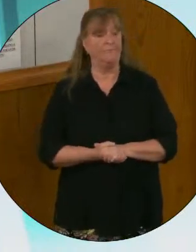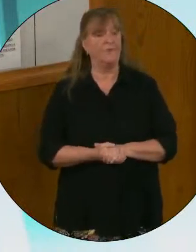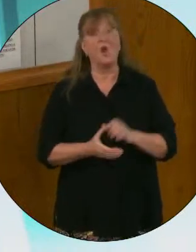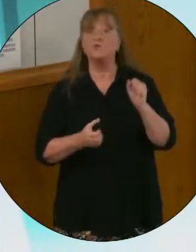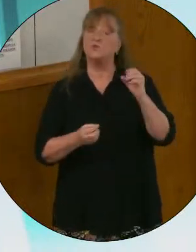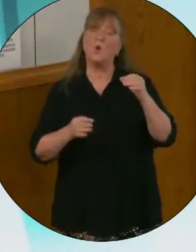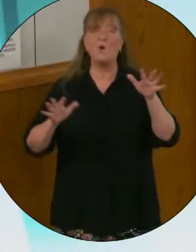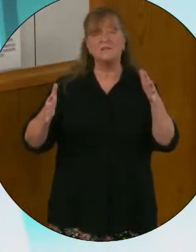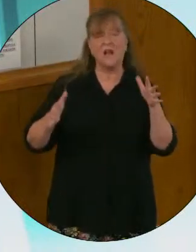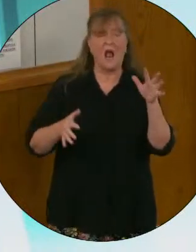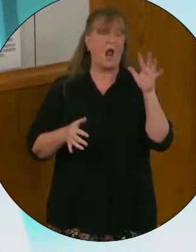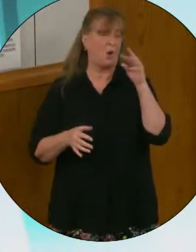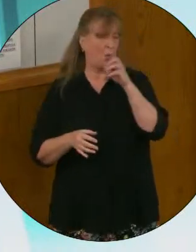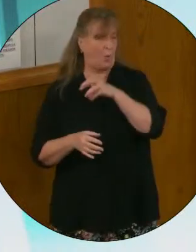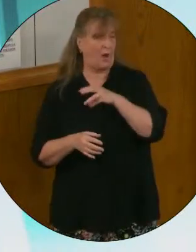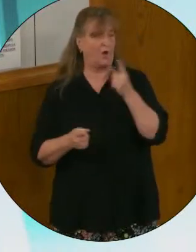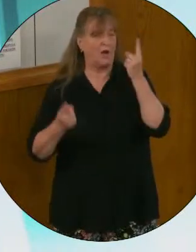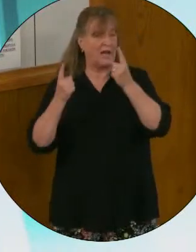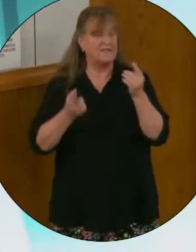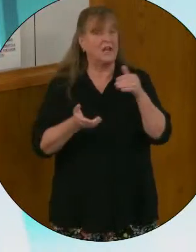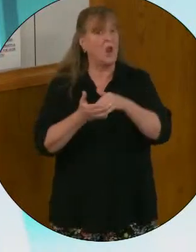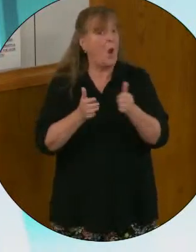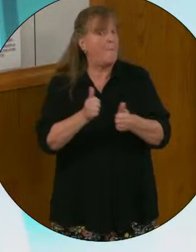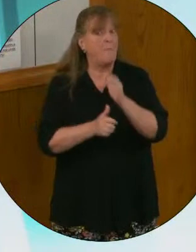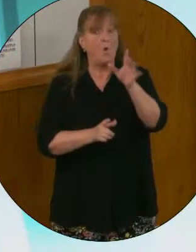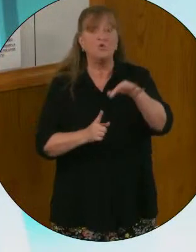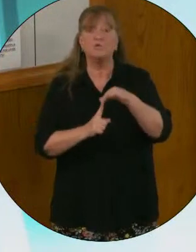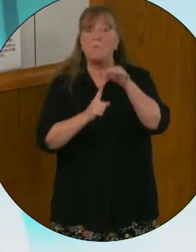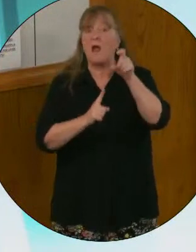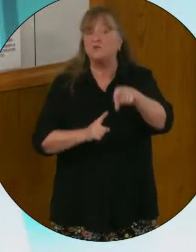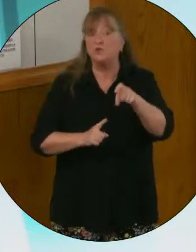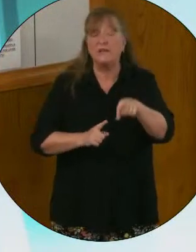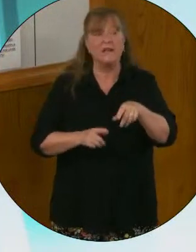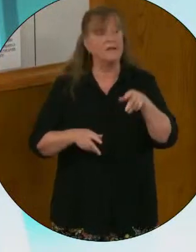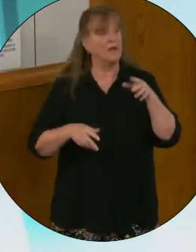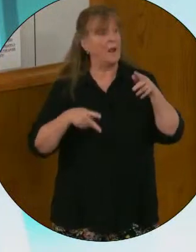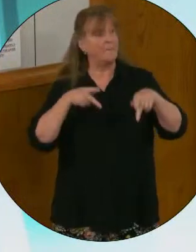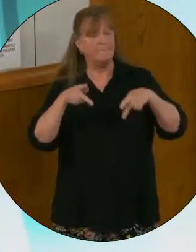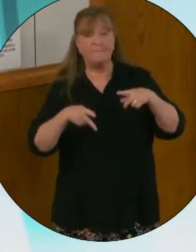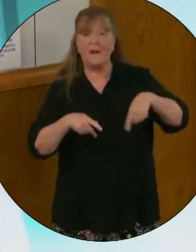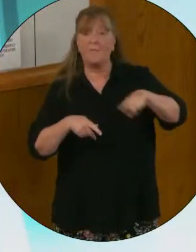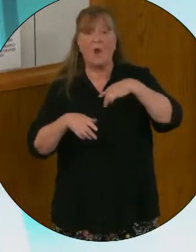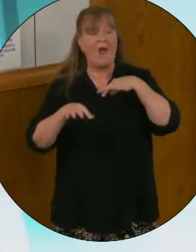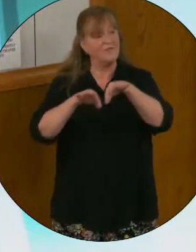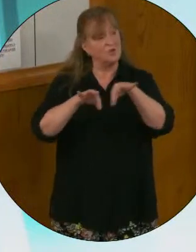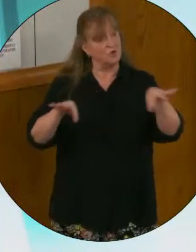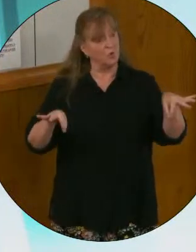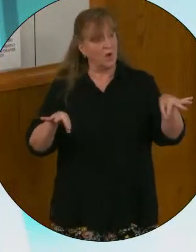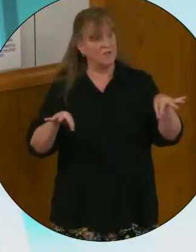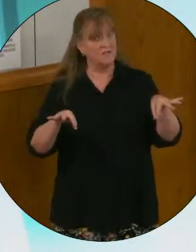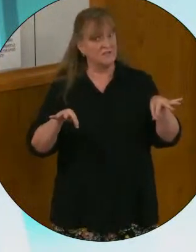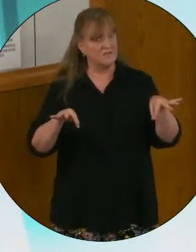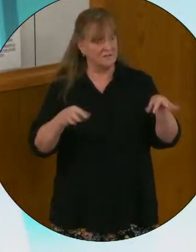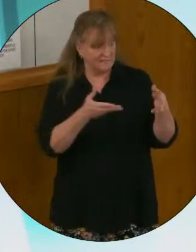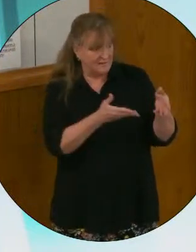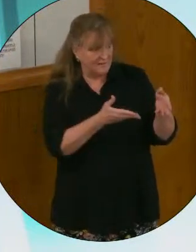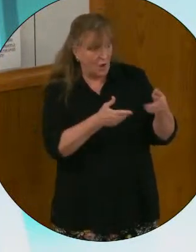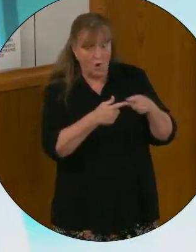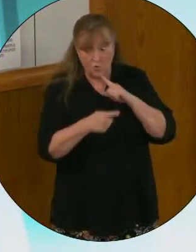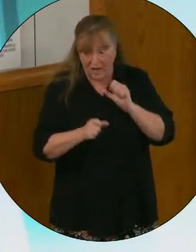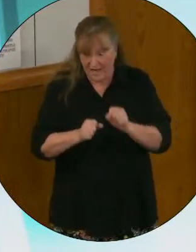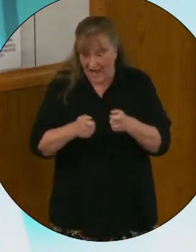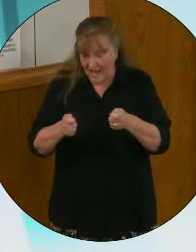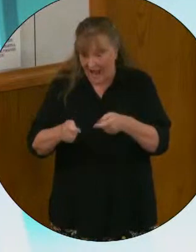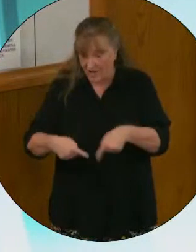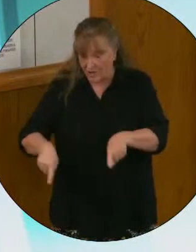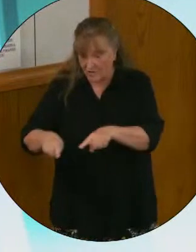So it's kind of weird considering, again, most of your special needs people that aren't even have degrees to be handling special needs kids, which goes to Part